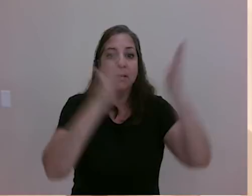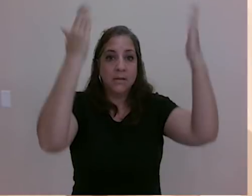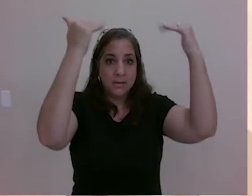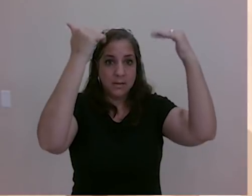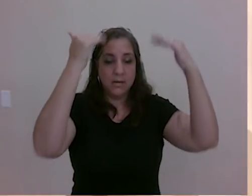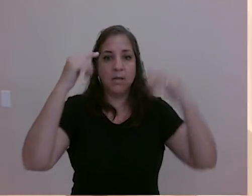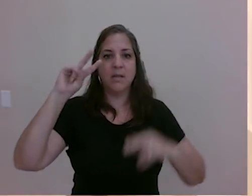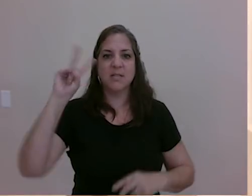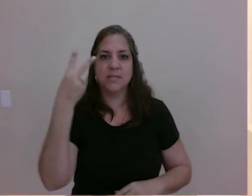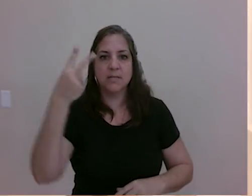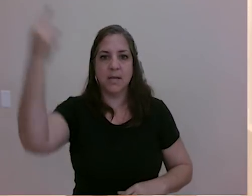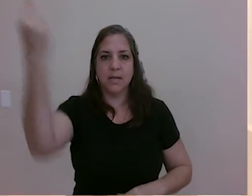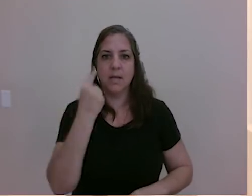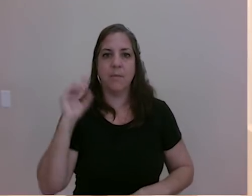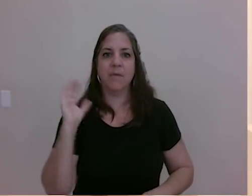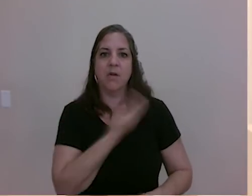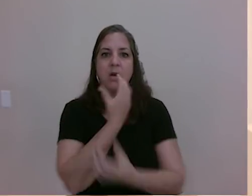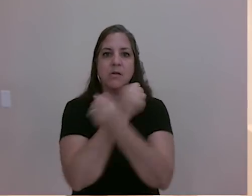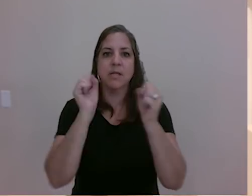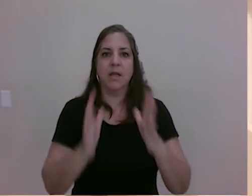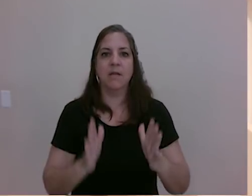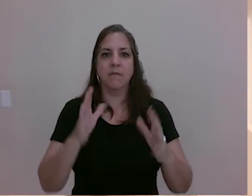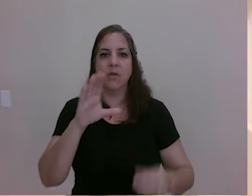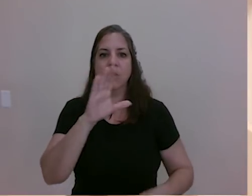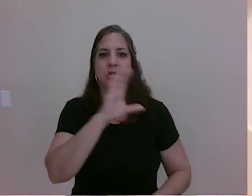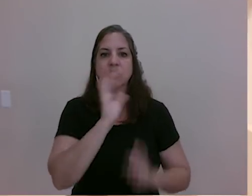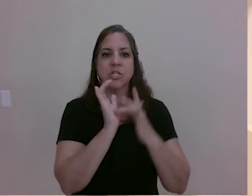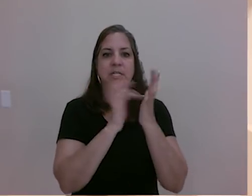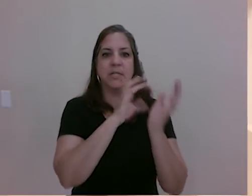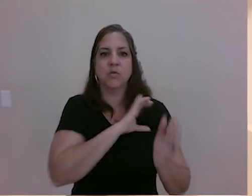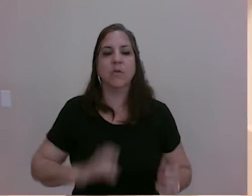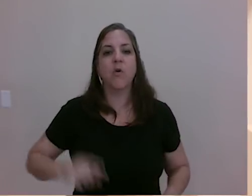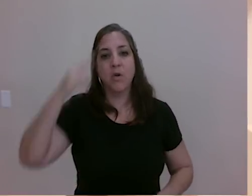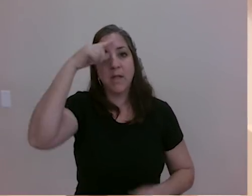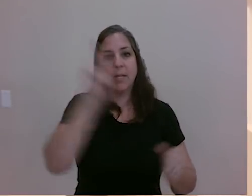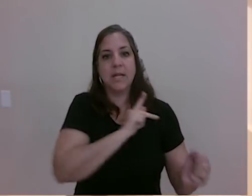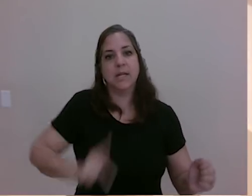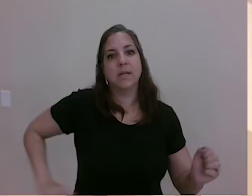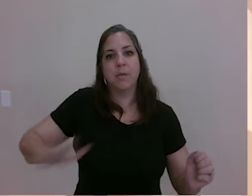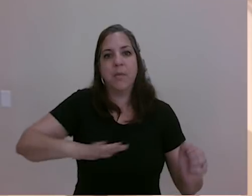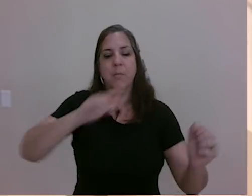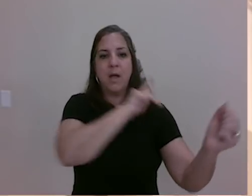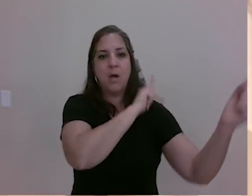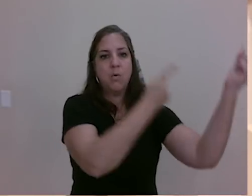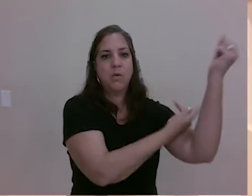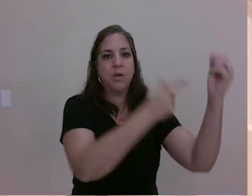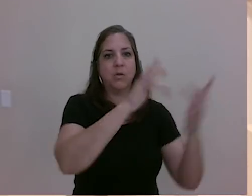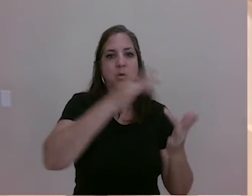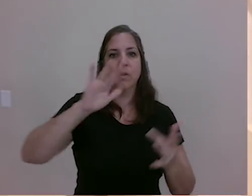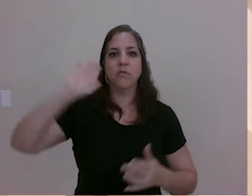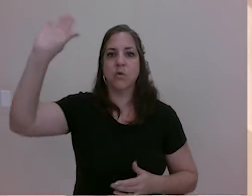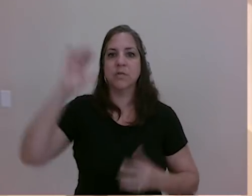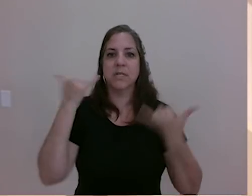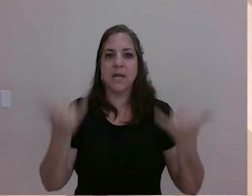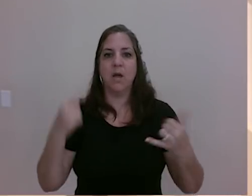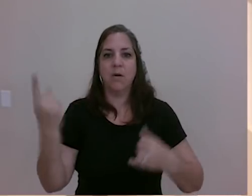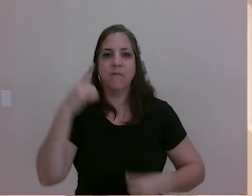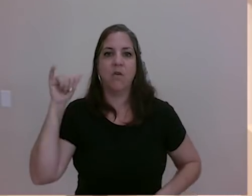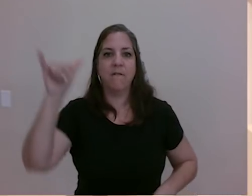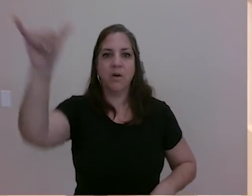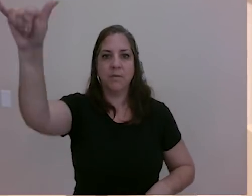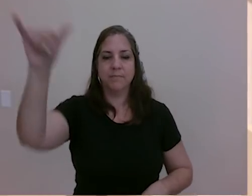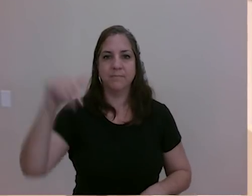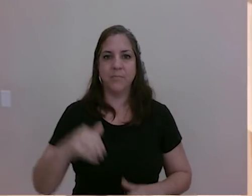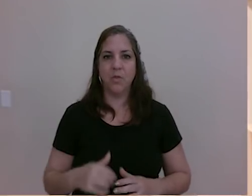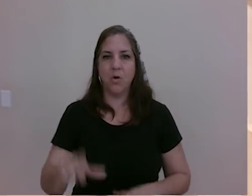our Savior, Jesus Christ. For the kingdom, the power, and the glory are yours, now and forever. Lord